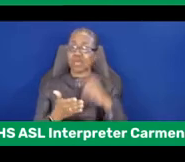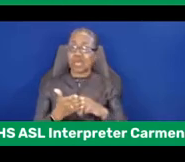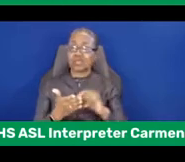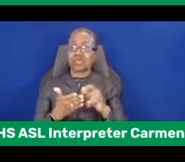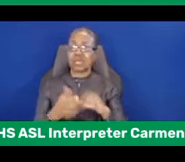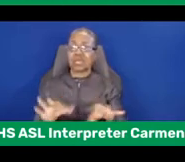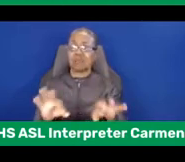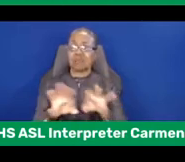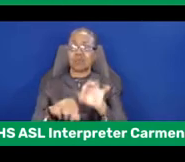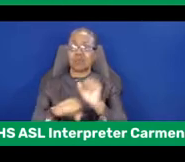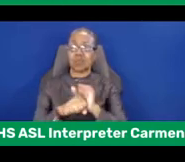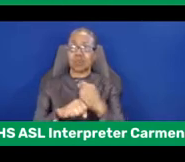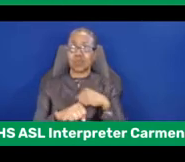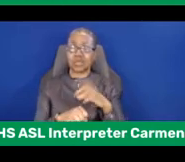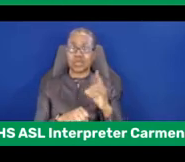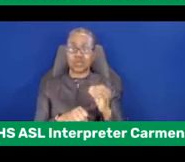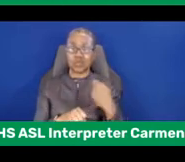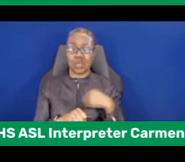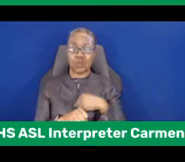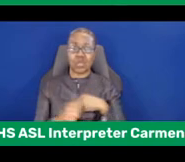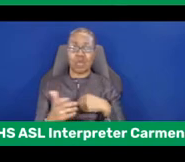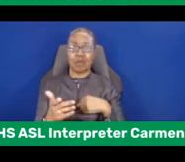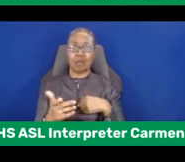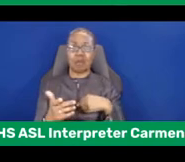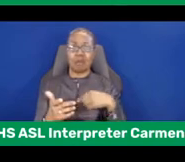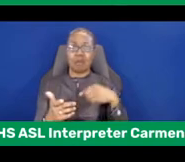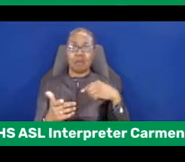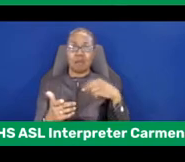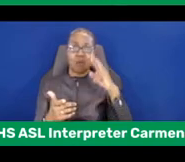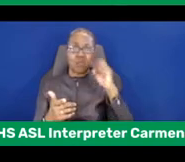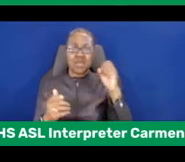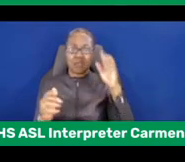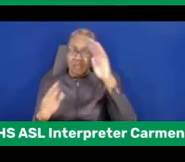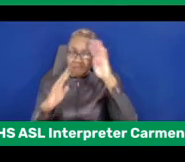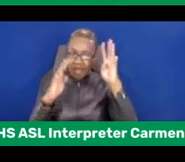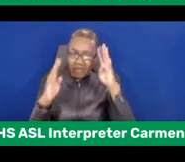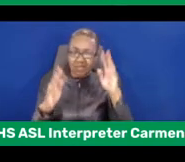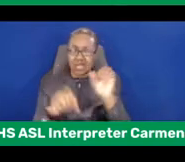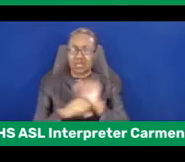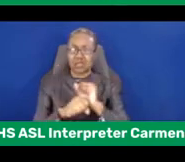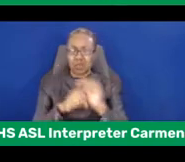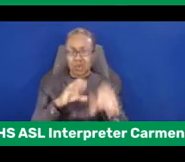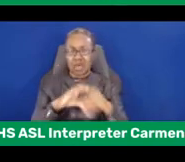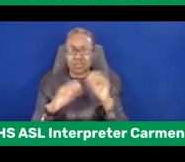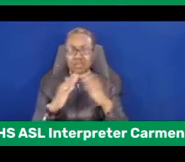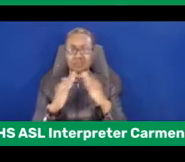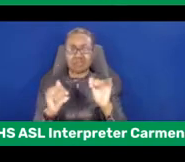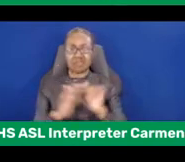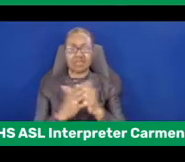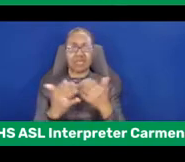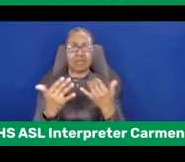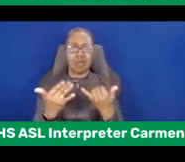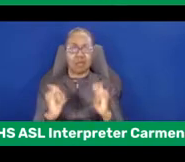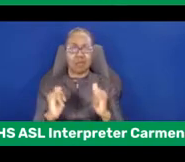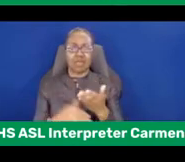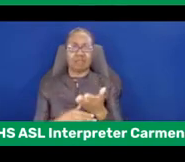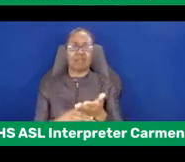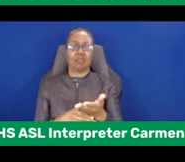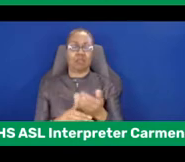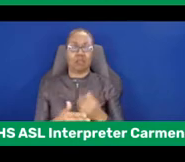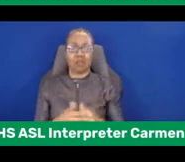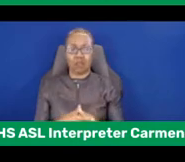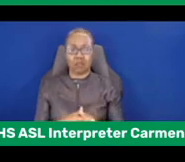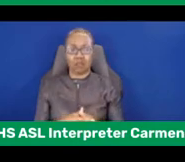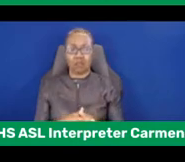that we're doing and that we are reimagining this work outside of the systems in which they currently exist.